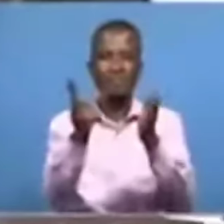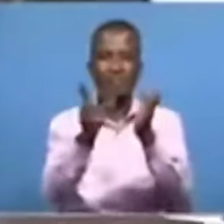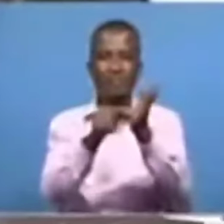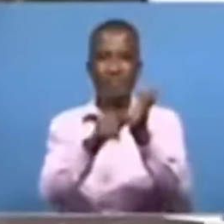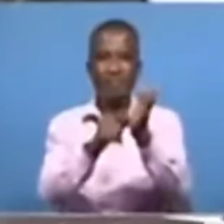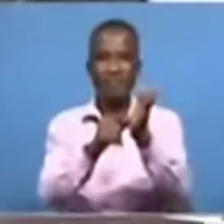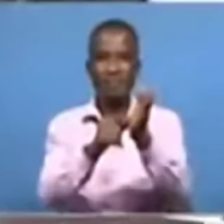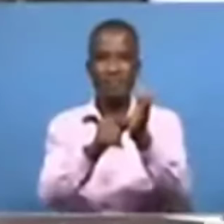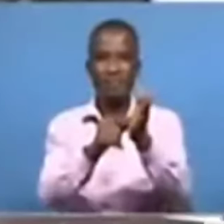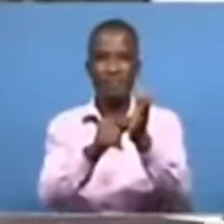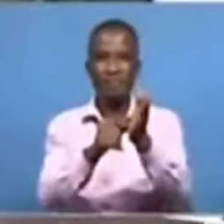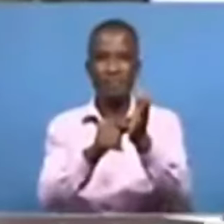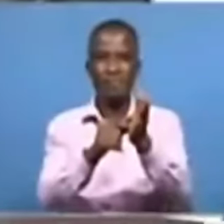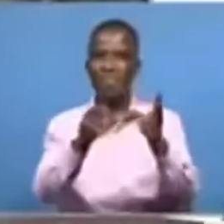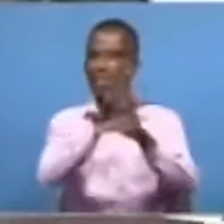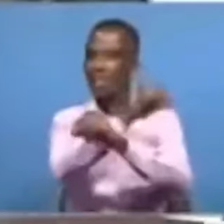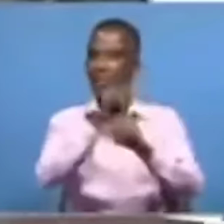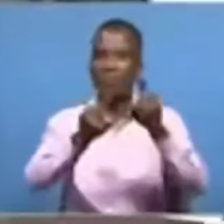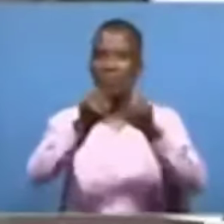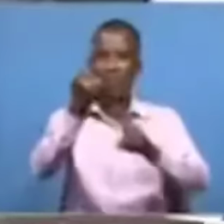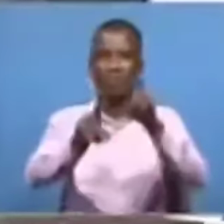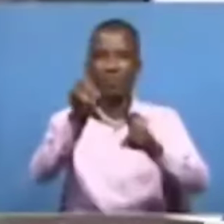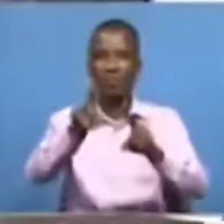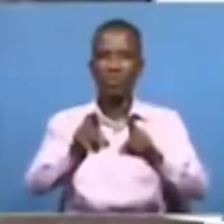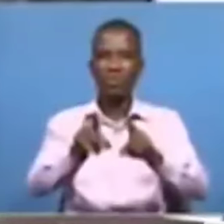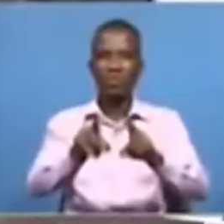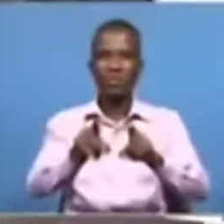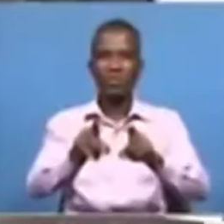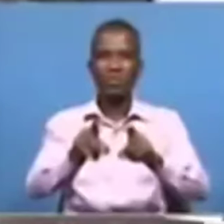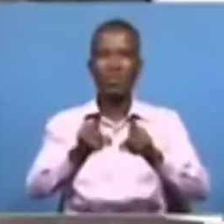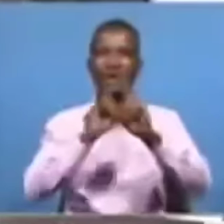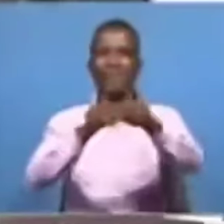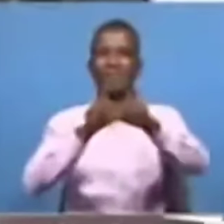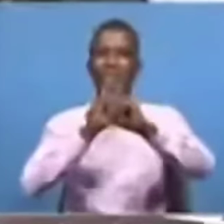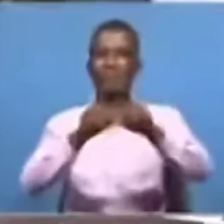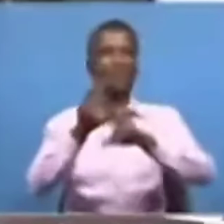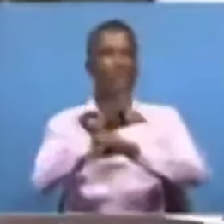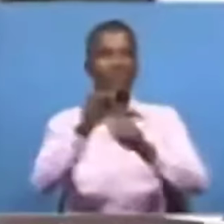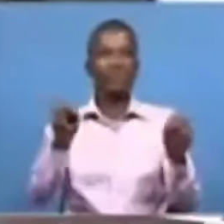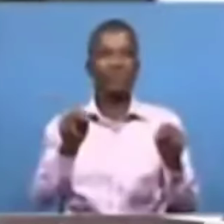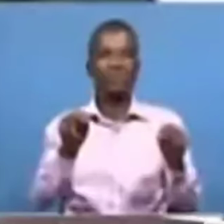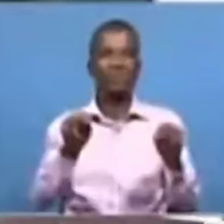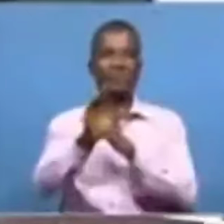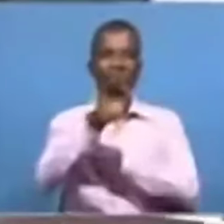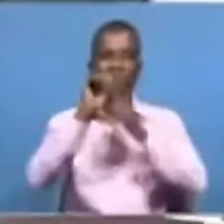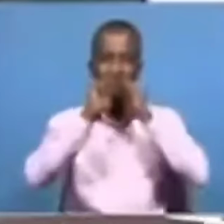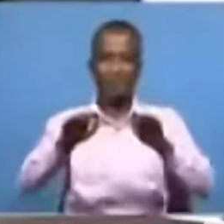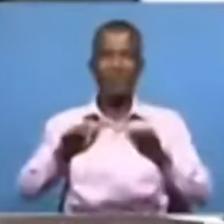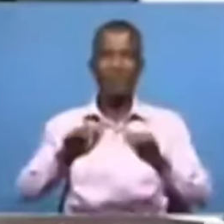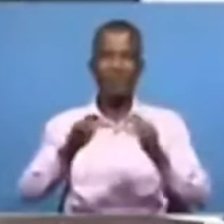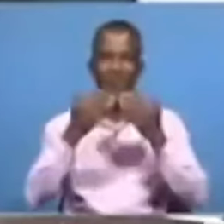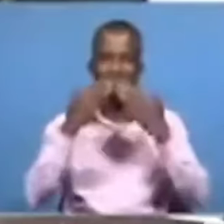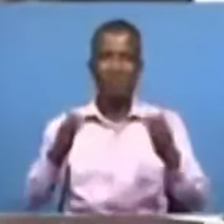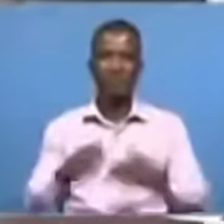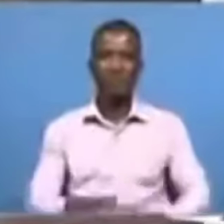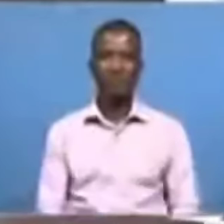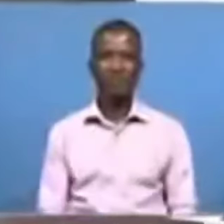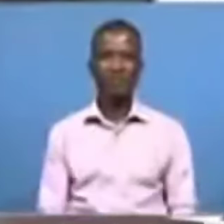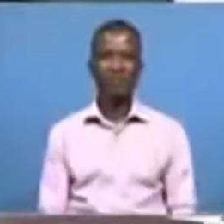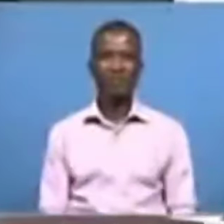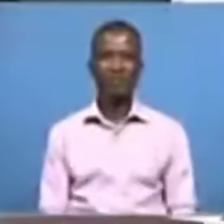that I won't take any questions and provide any explanations. God bless you and God bless our homeland, Ghana.